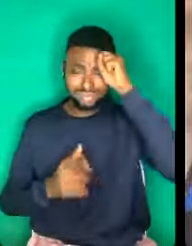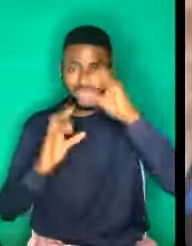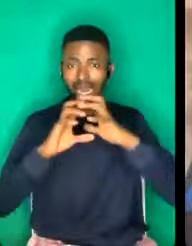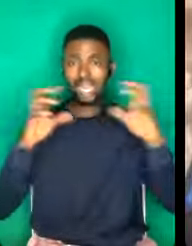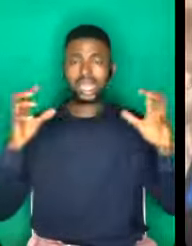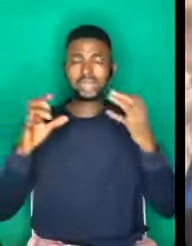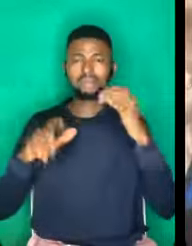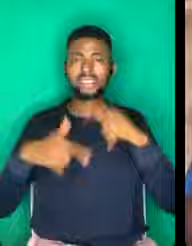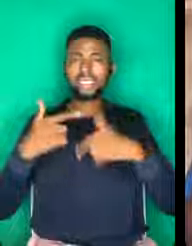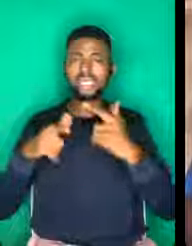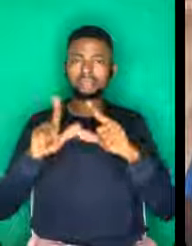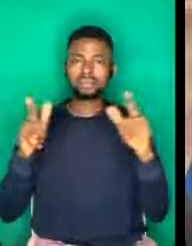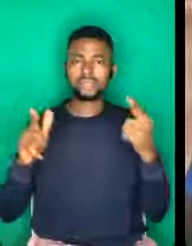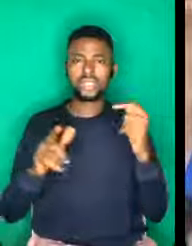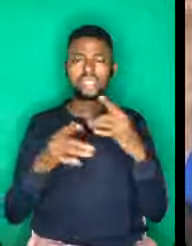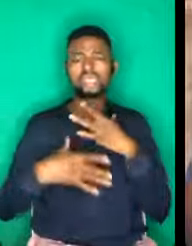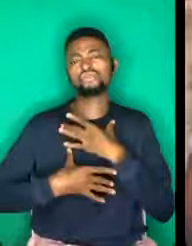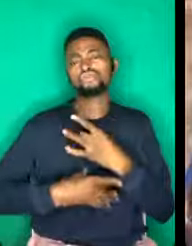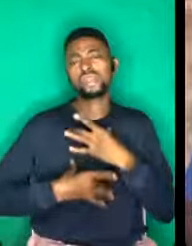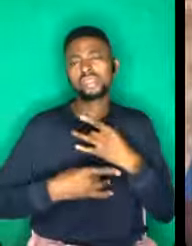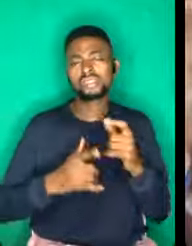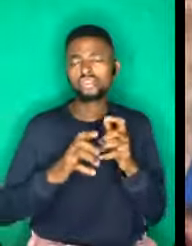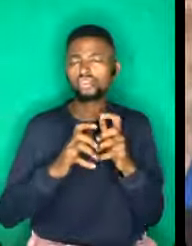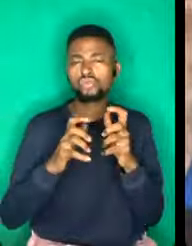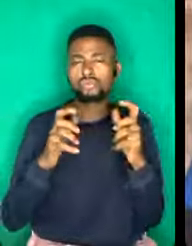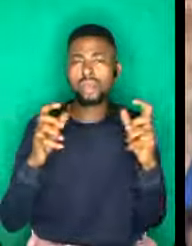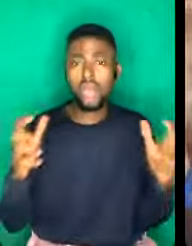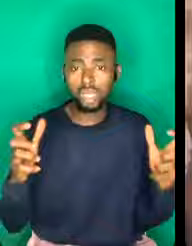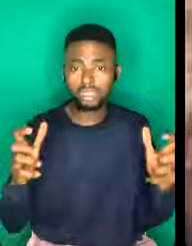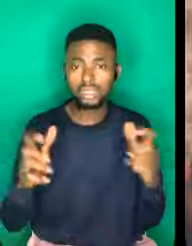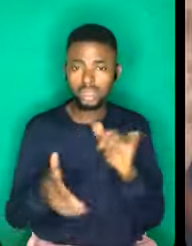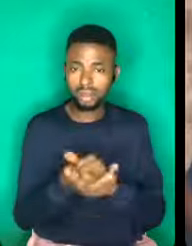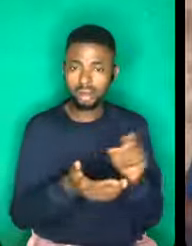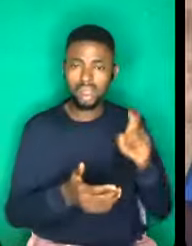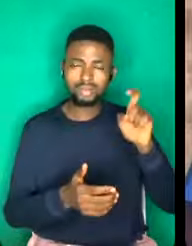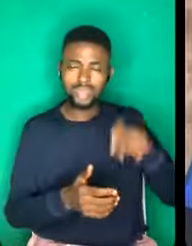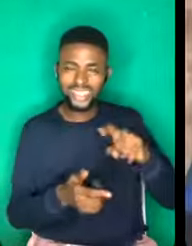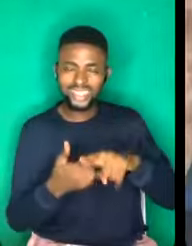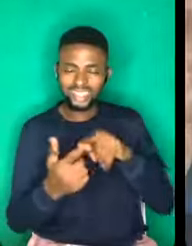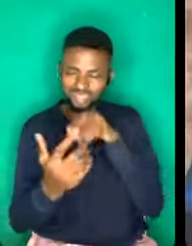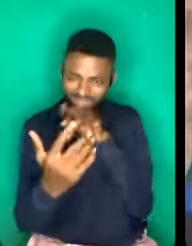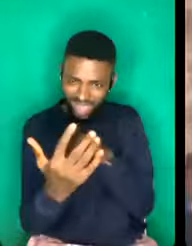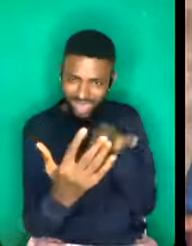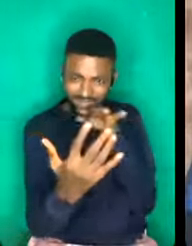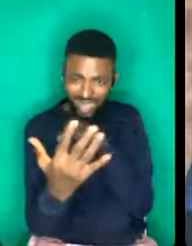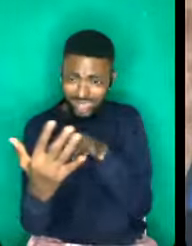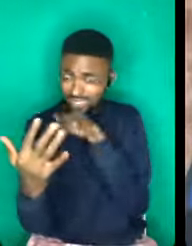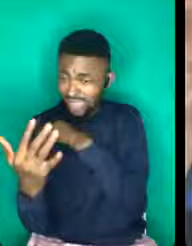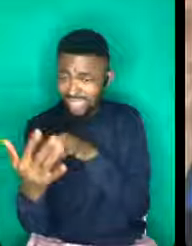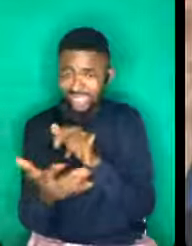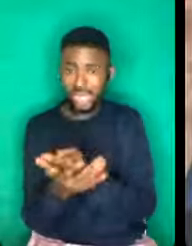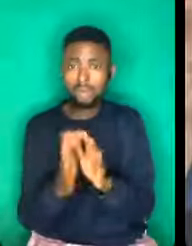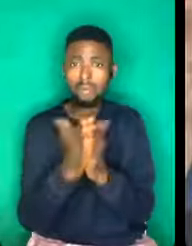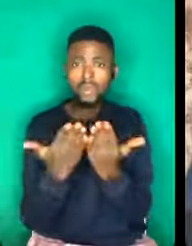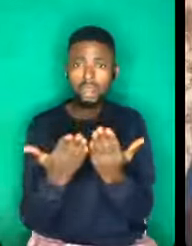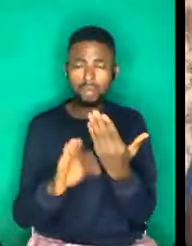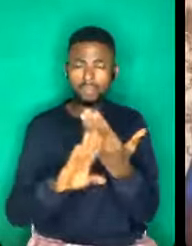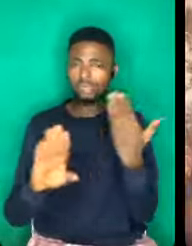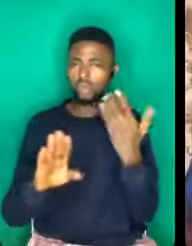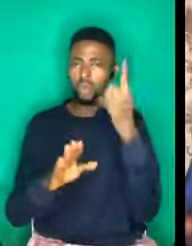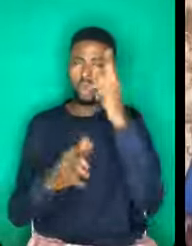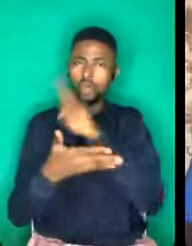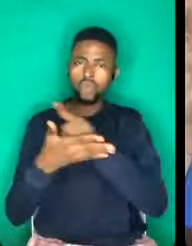the interest was so much that I had to just study that book. And before the week ends,